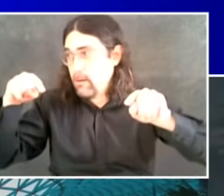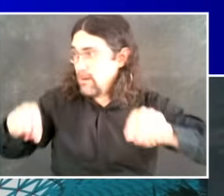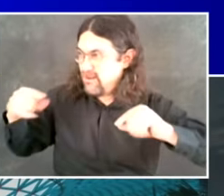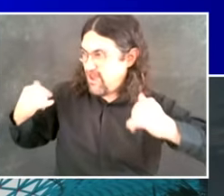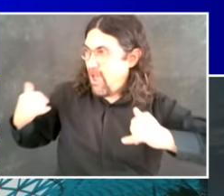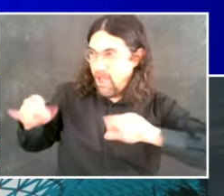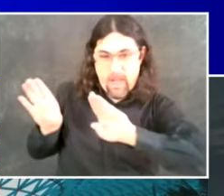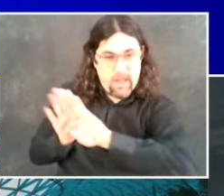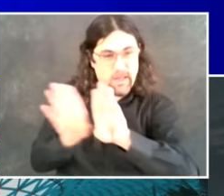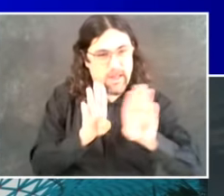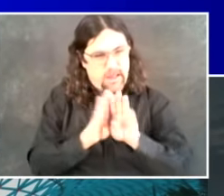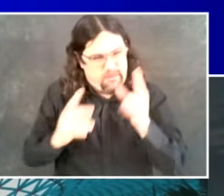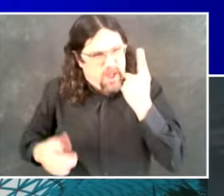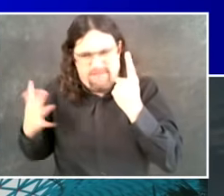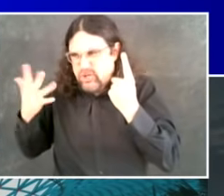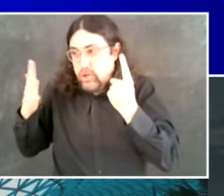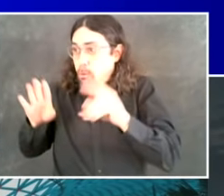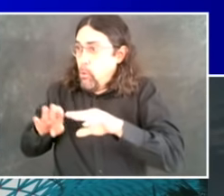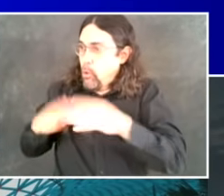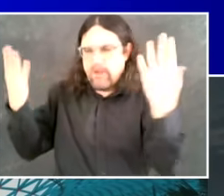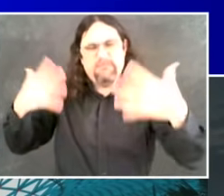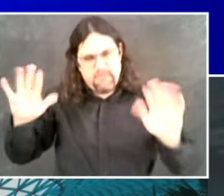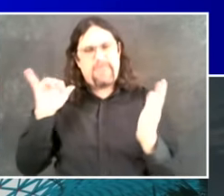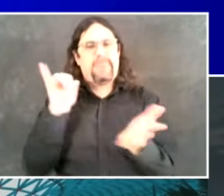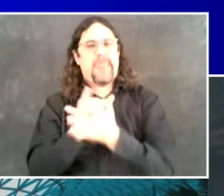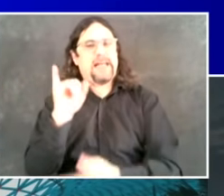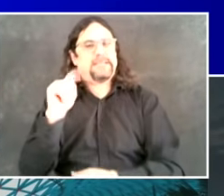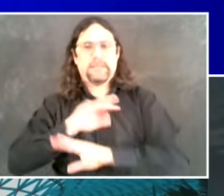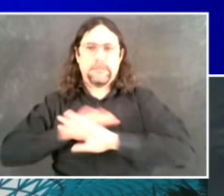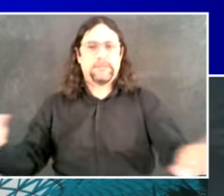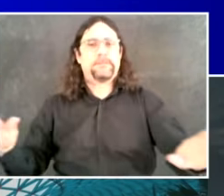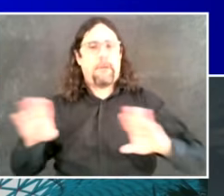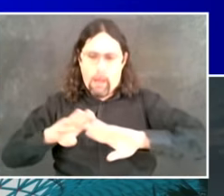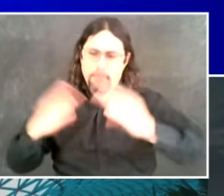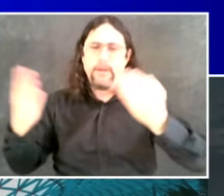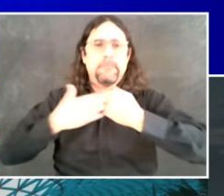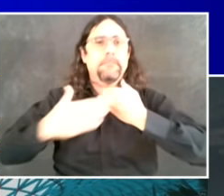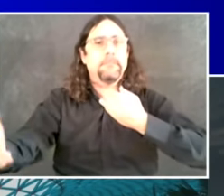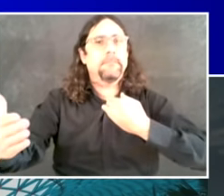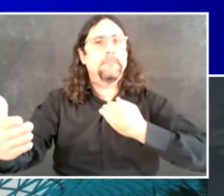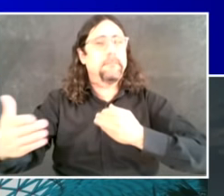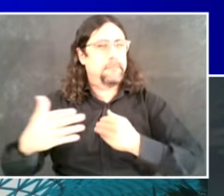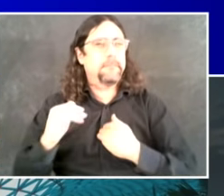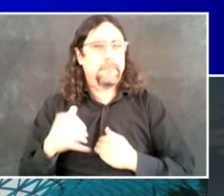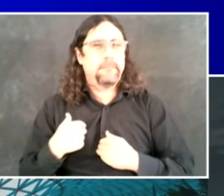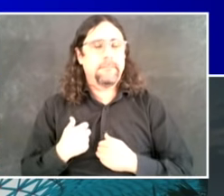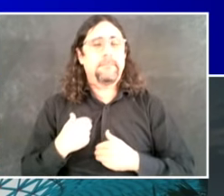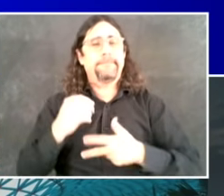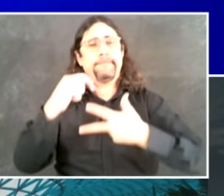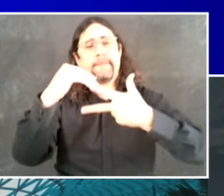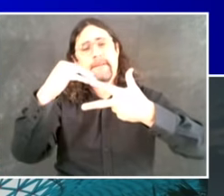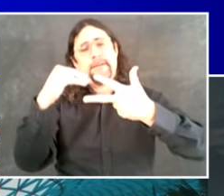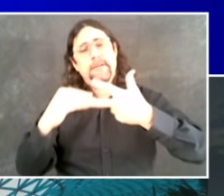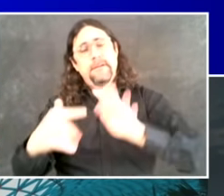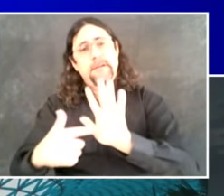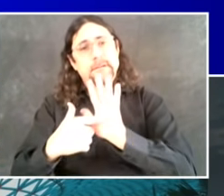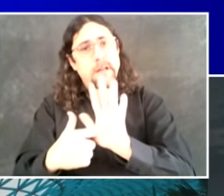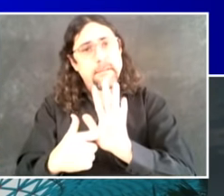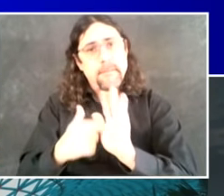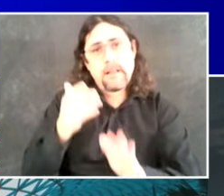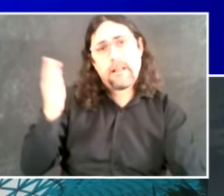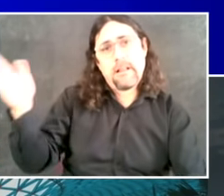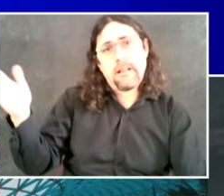Now, Singapore has been lauded for doing a lot of things the right way early on in